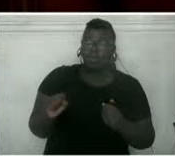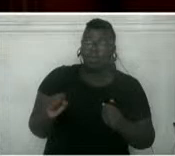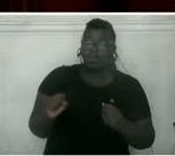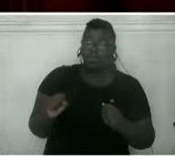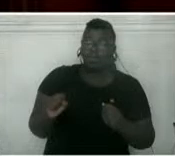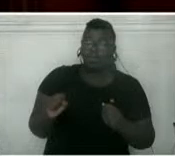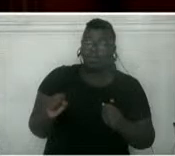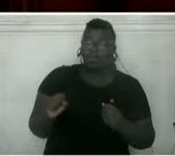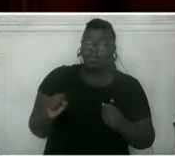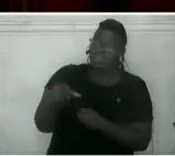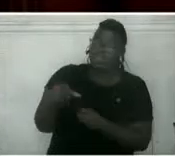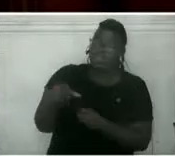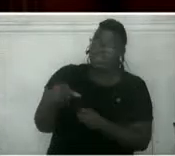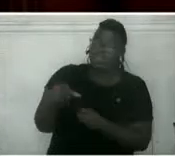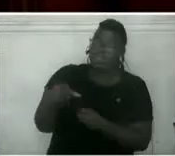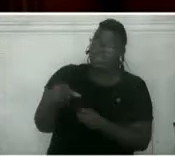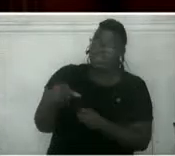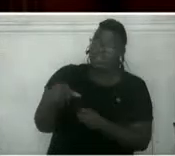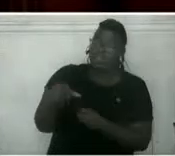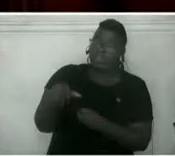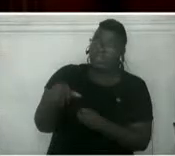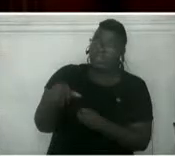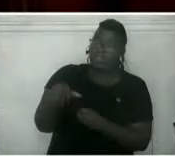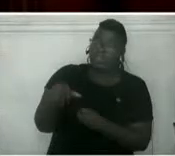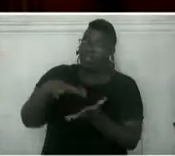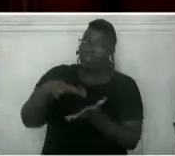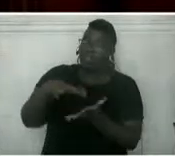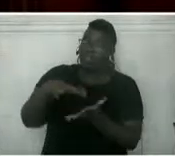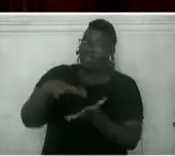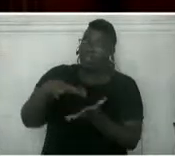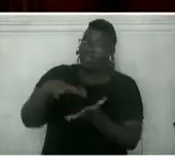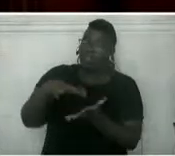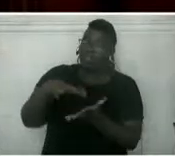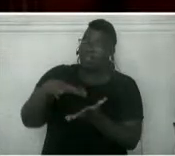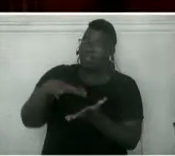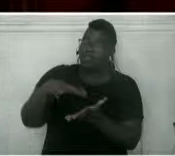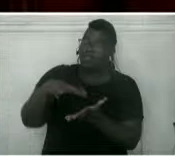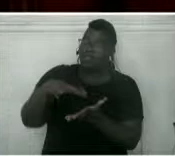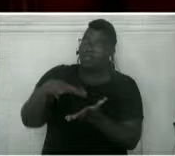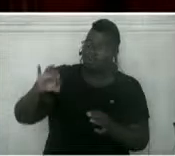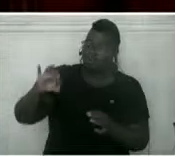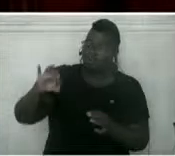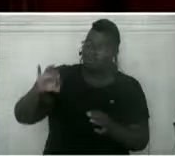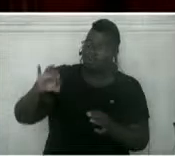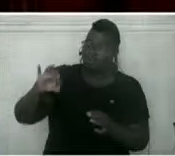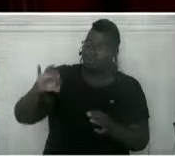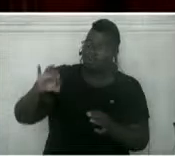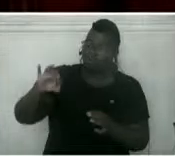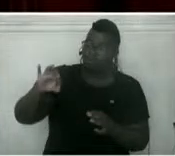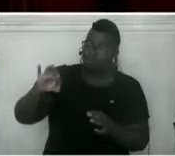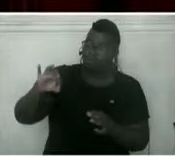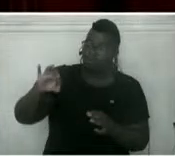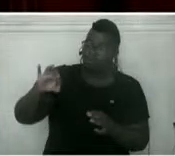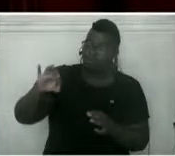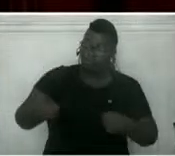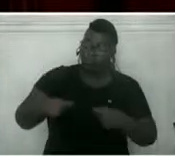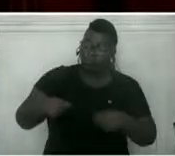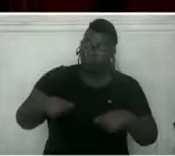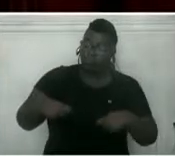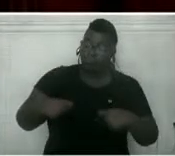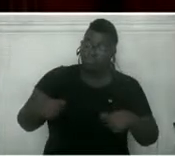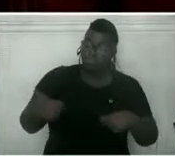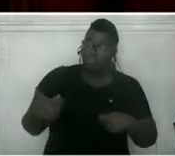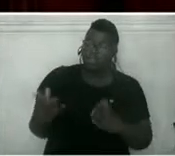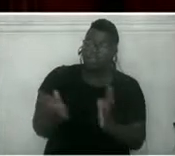15,886 vulnerable women receive sewing, childcare, and cooking skills.